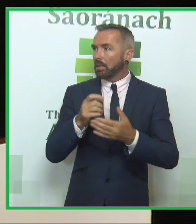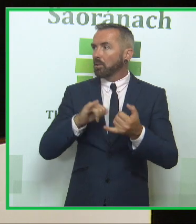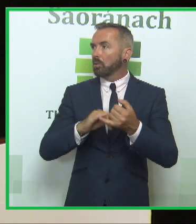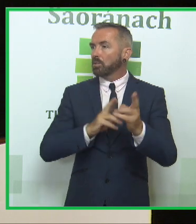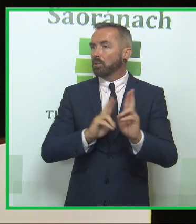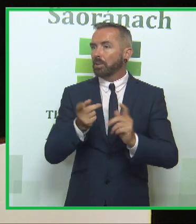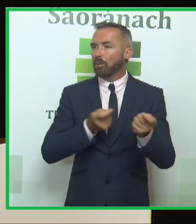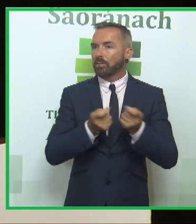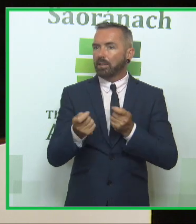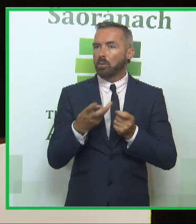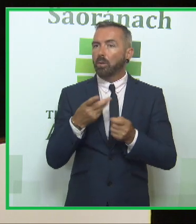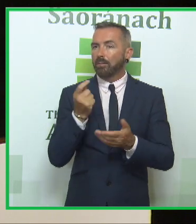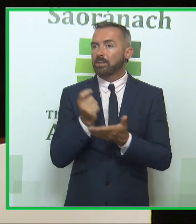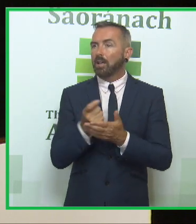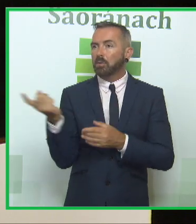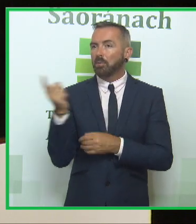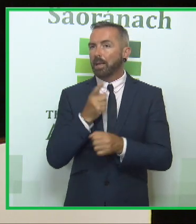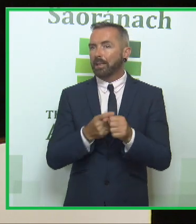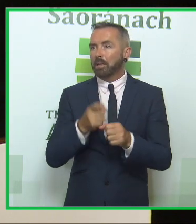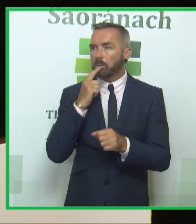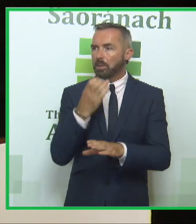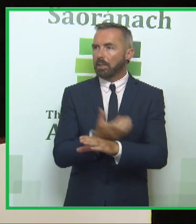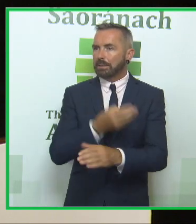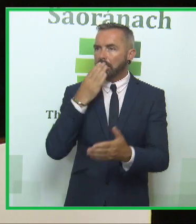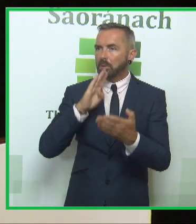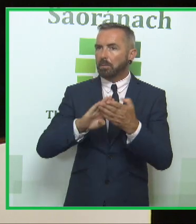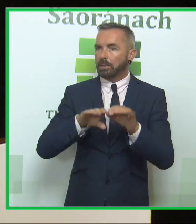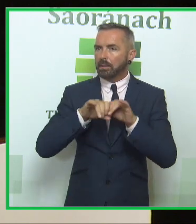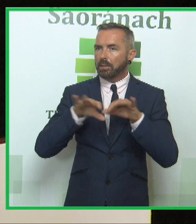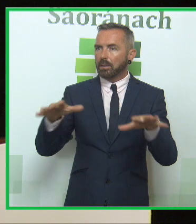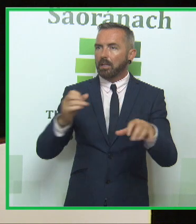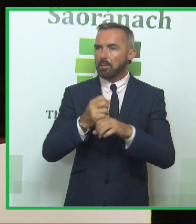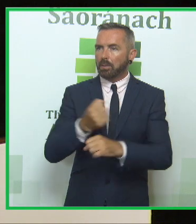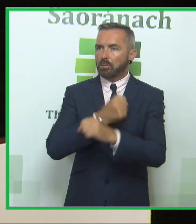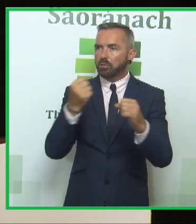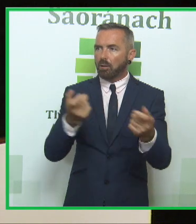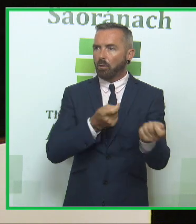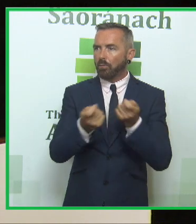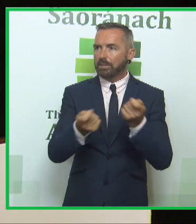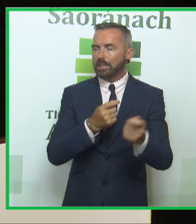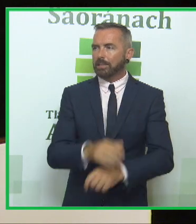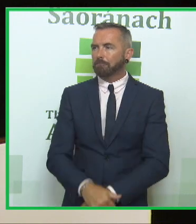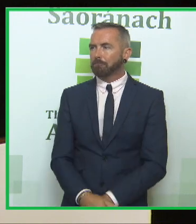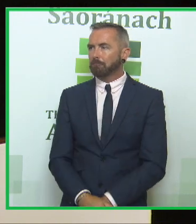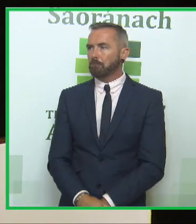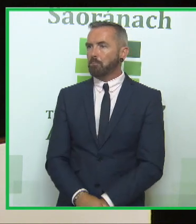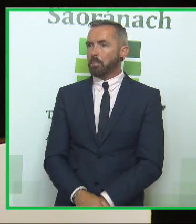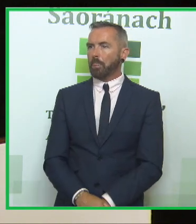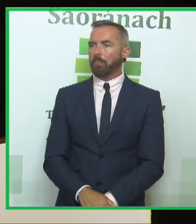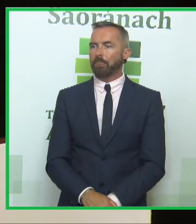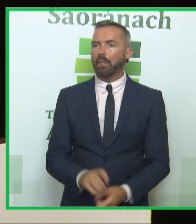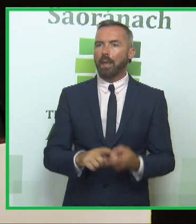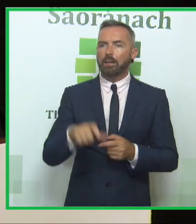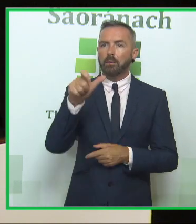So we'll have a time to come back to that, but I think a consistent message is coming out about strong oversight. And as a person who's reported into Cabinet